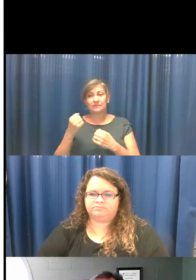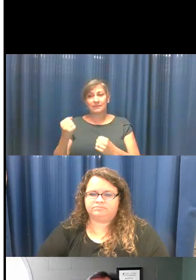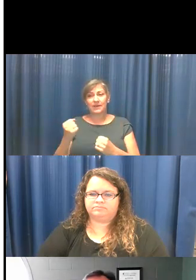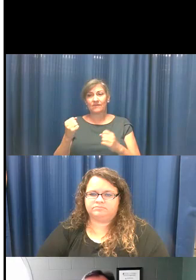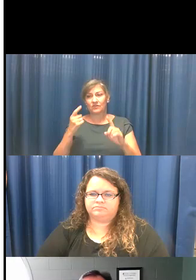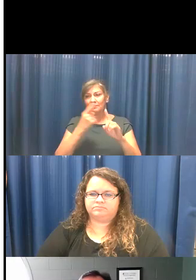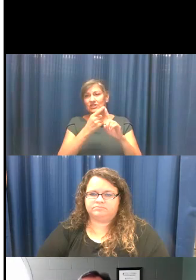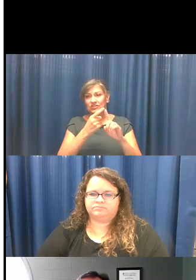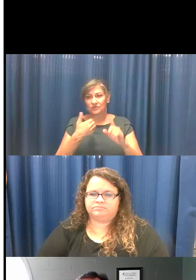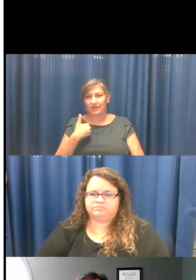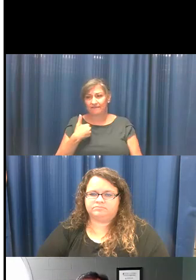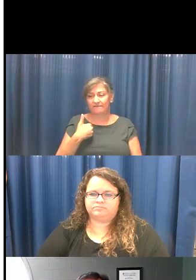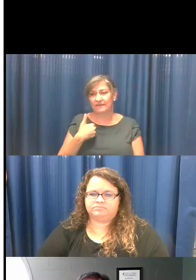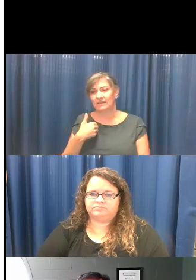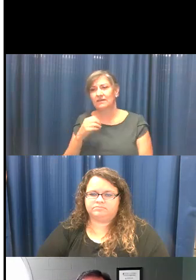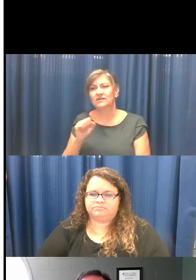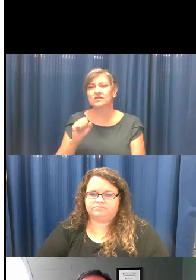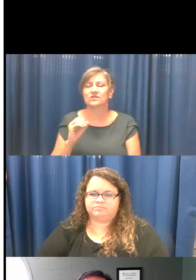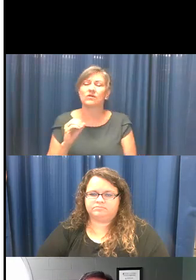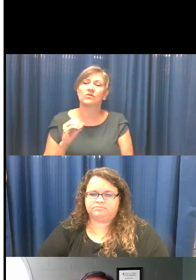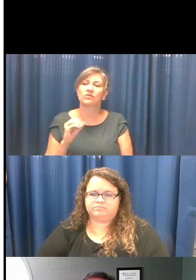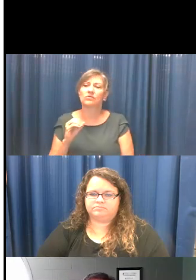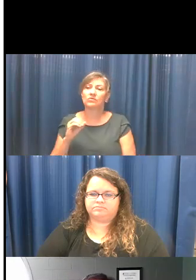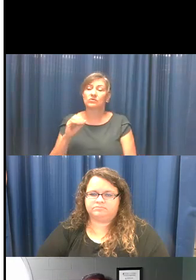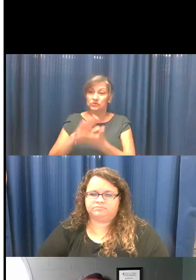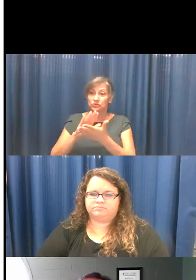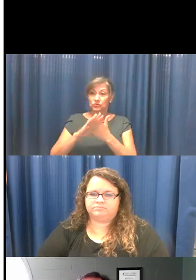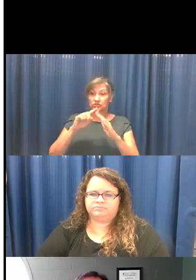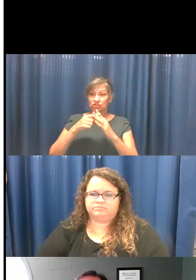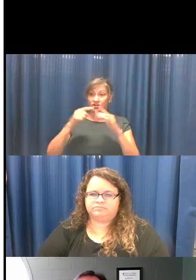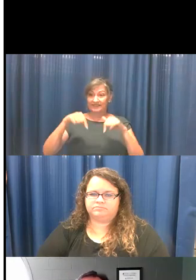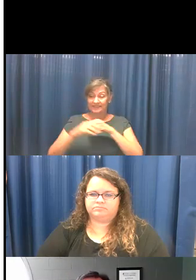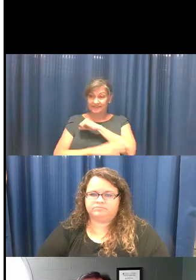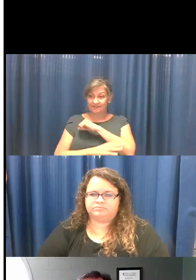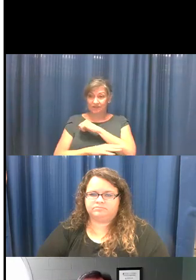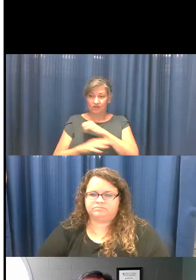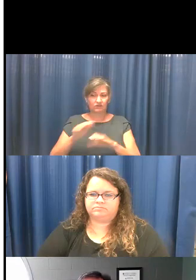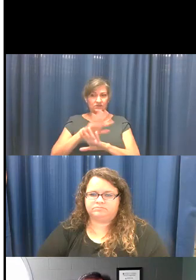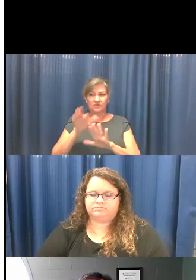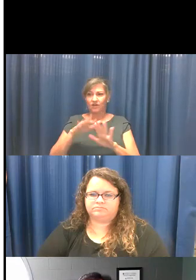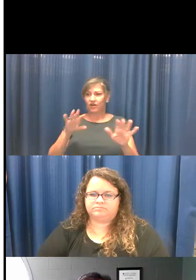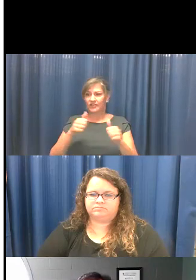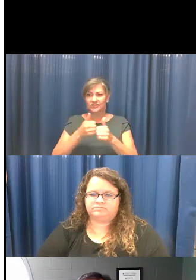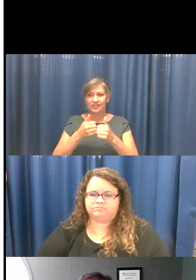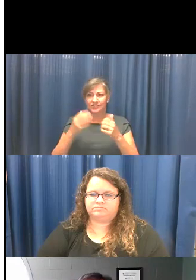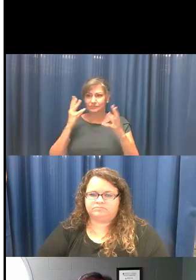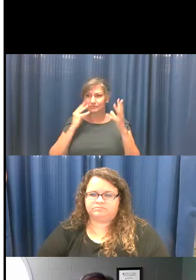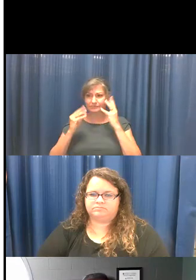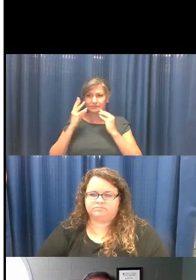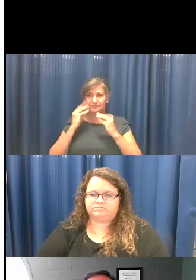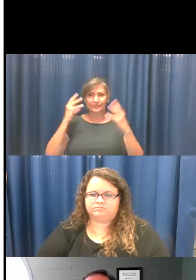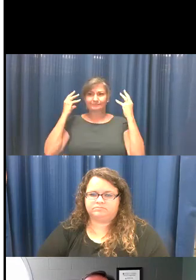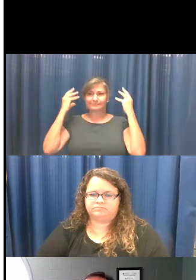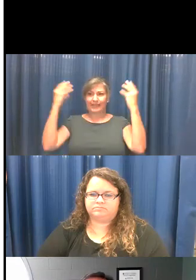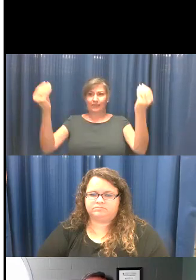we have. So as school starts this fall, with all the challenges we have out there,